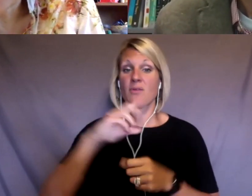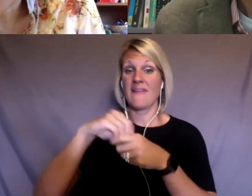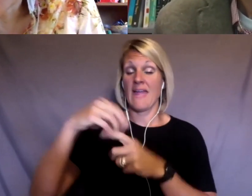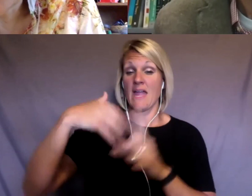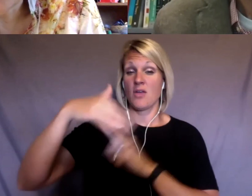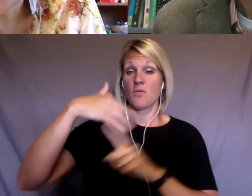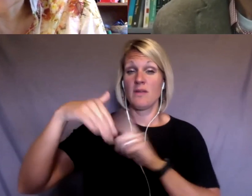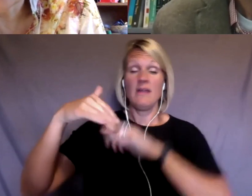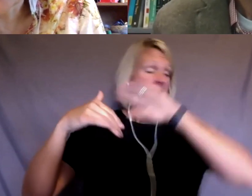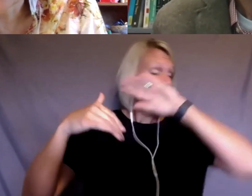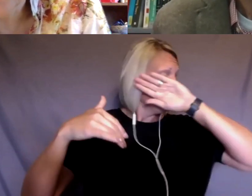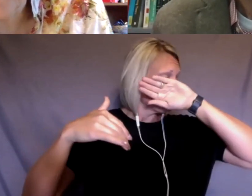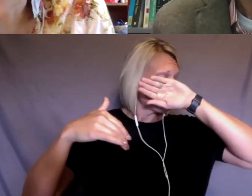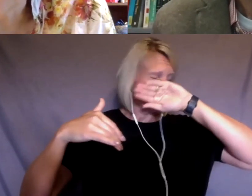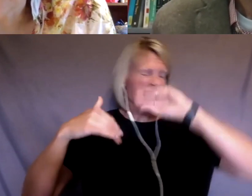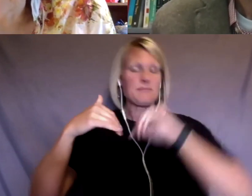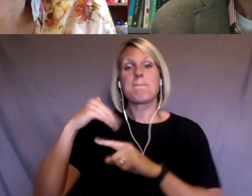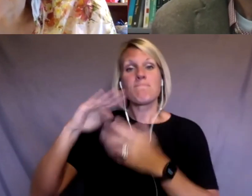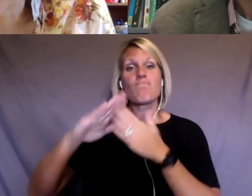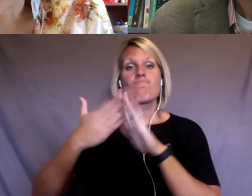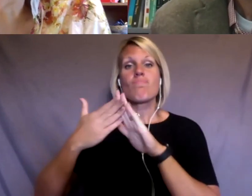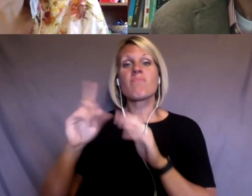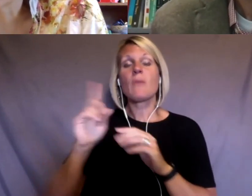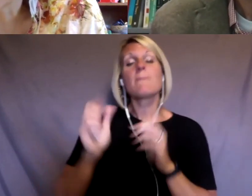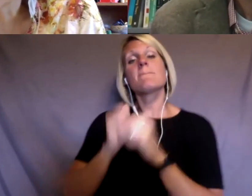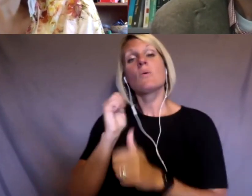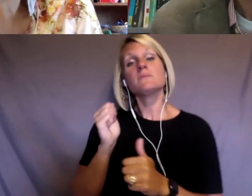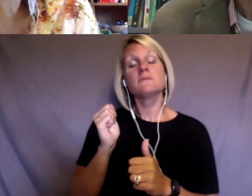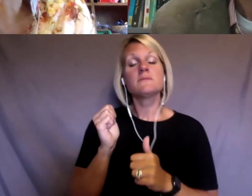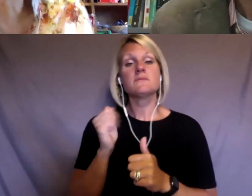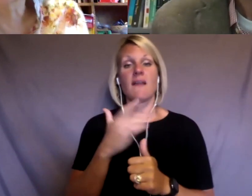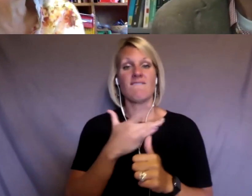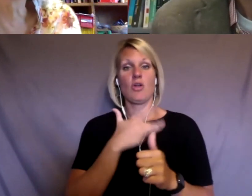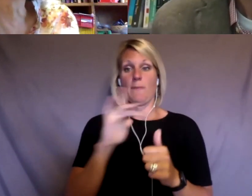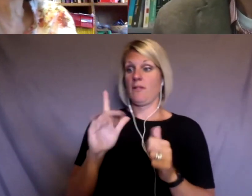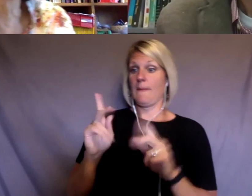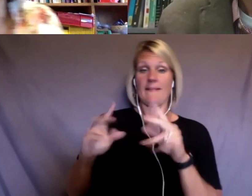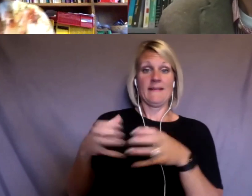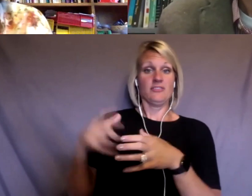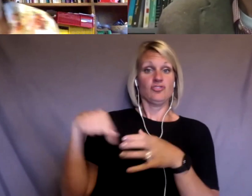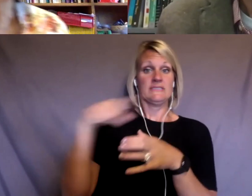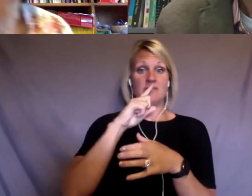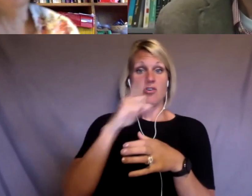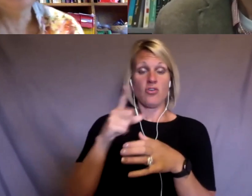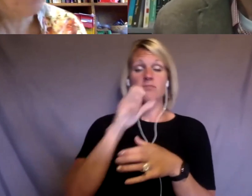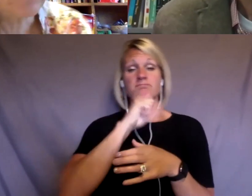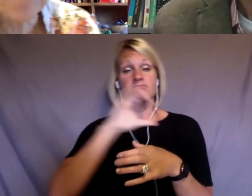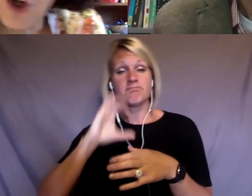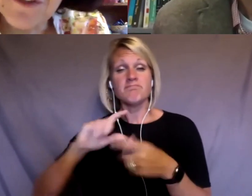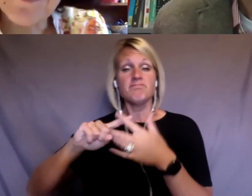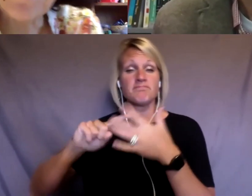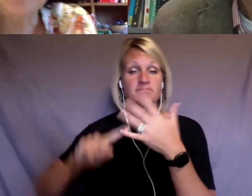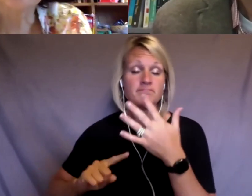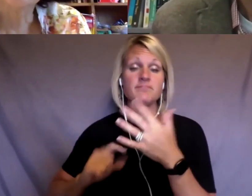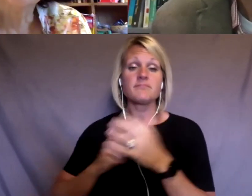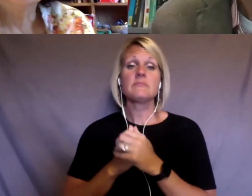are where the most vulnerable populations reside. And as I mentioned, the slow streets were mostly not in